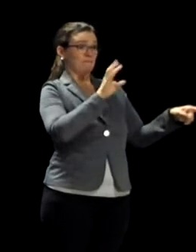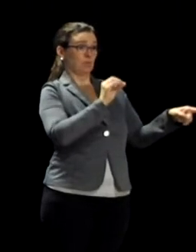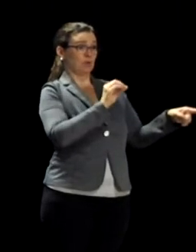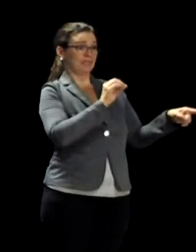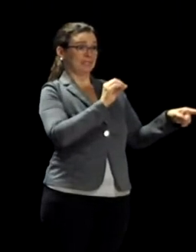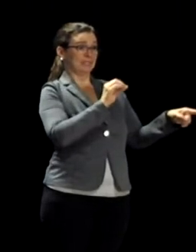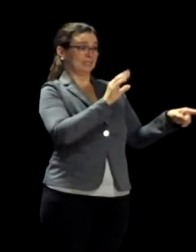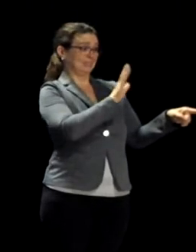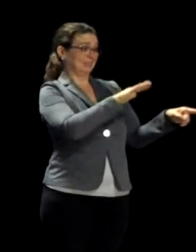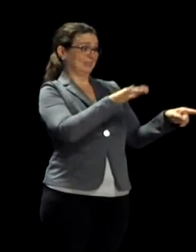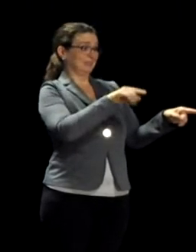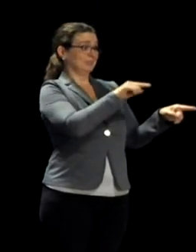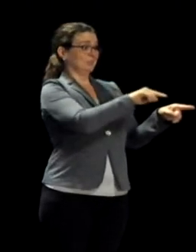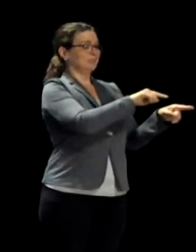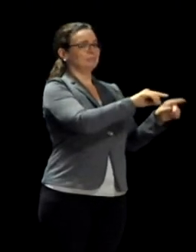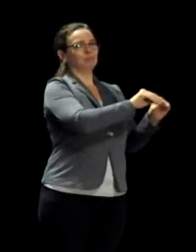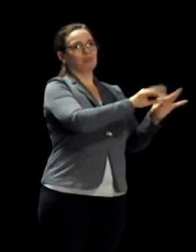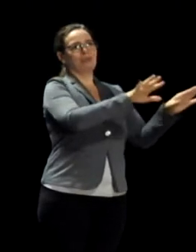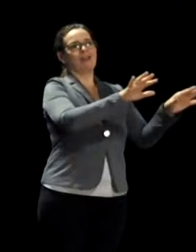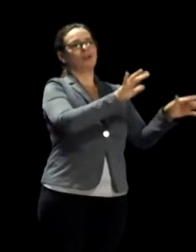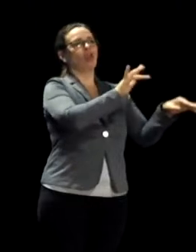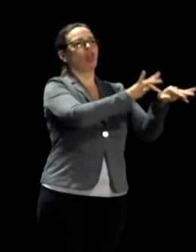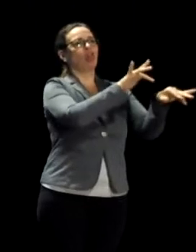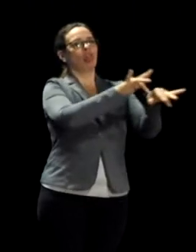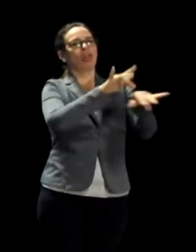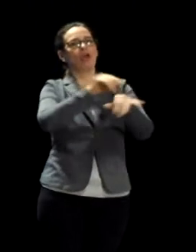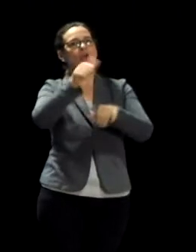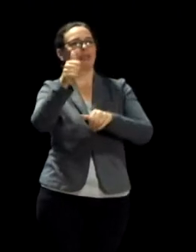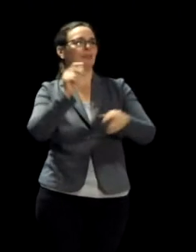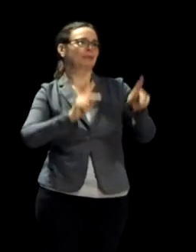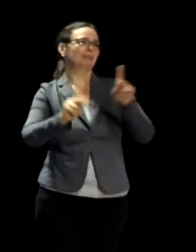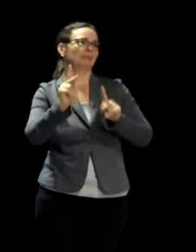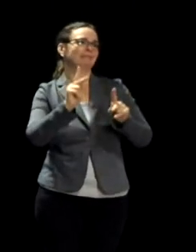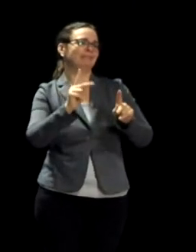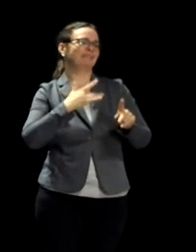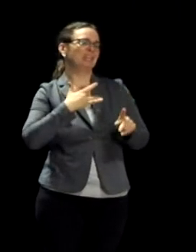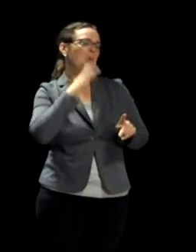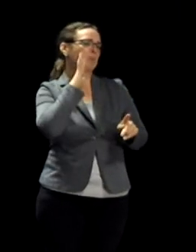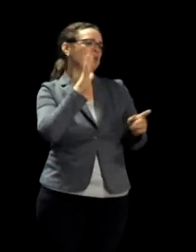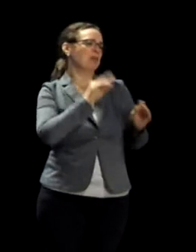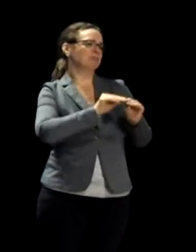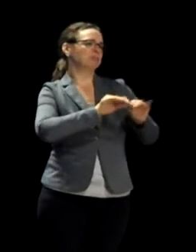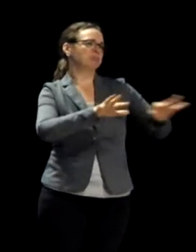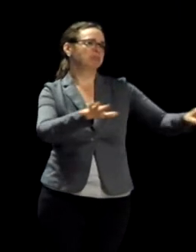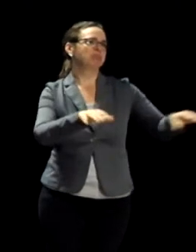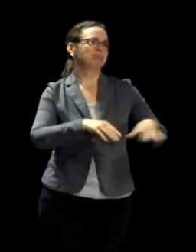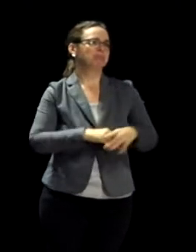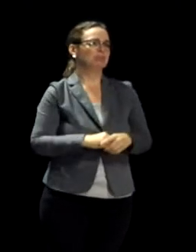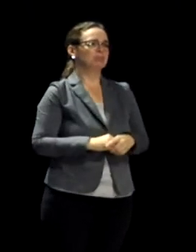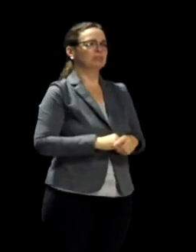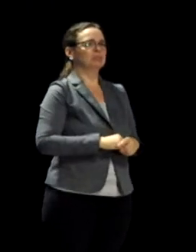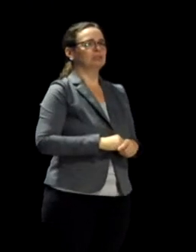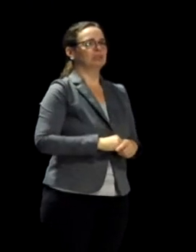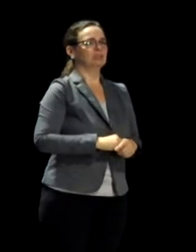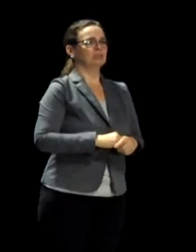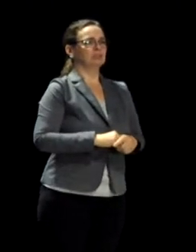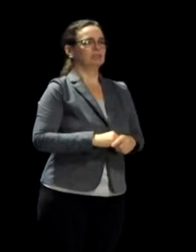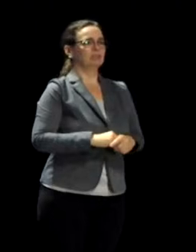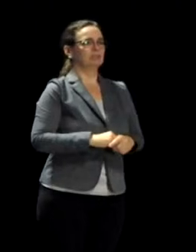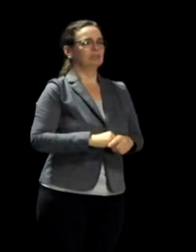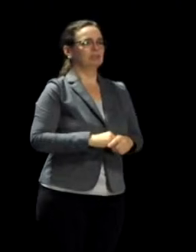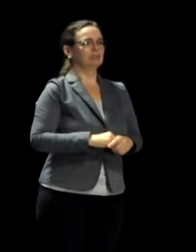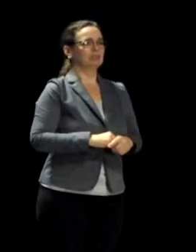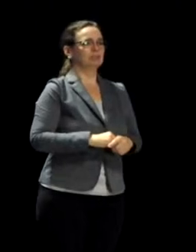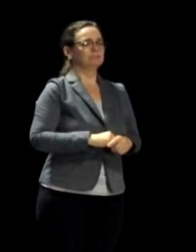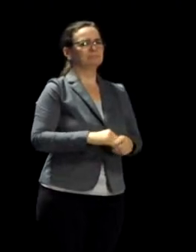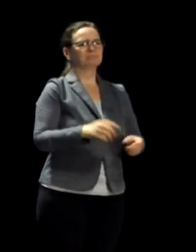positive kids. And so we're comfortable with the contact tracing efforts and everything. But it's a multiple events. They